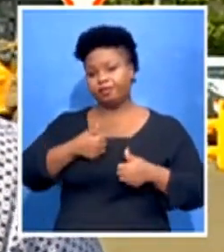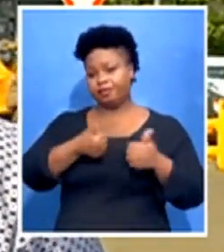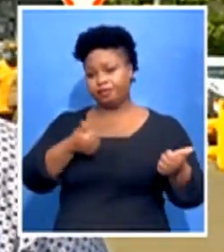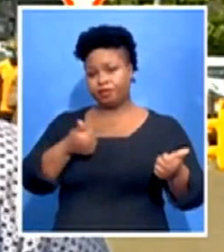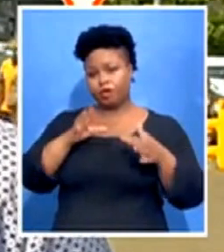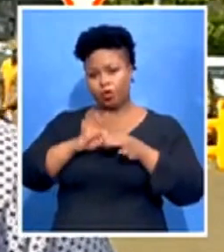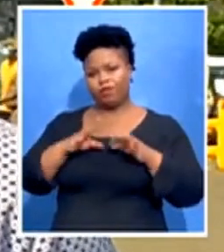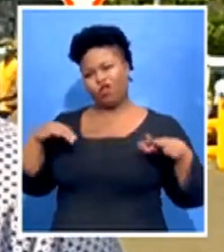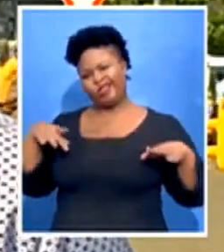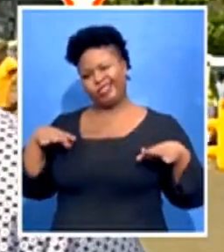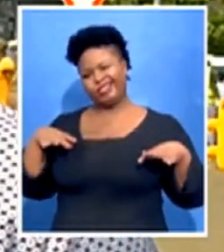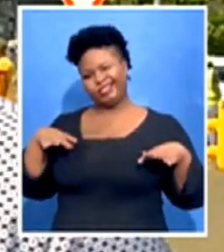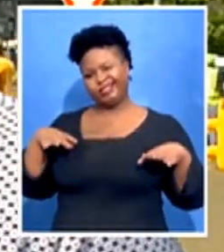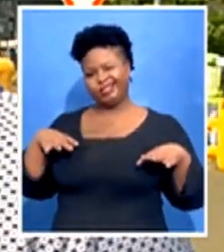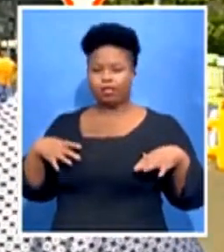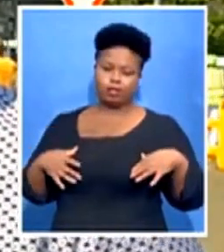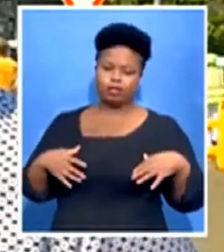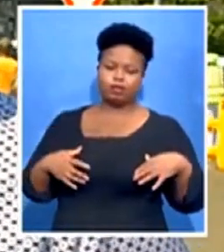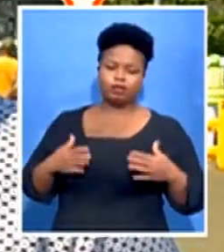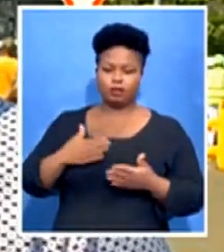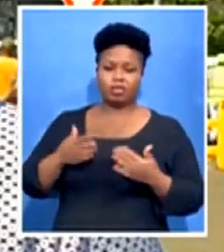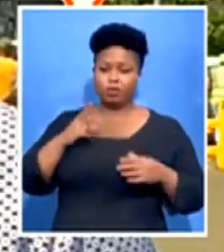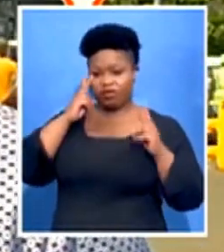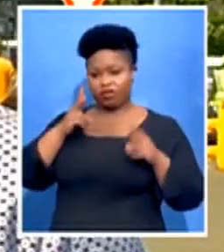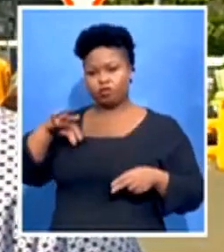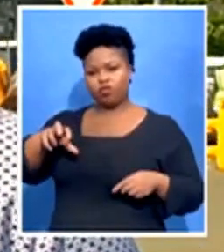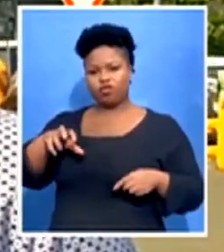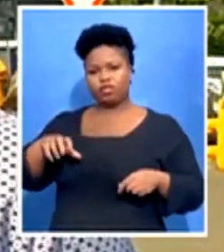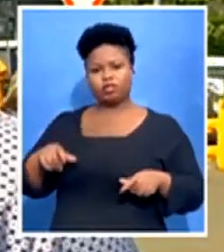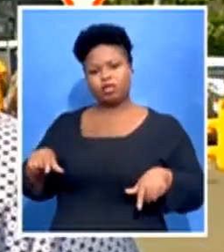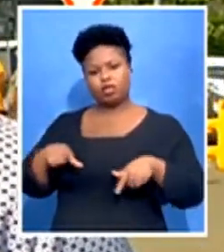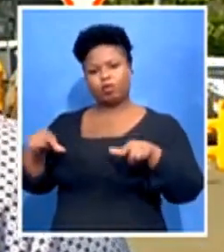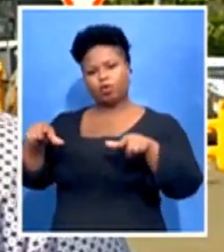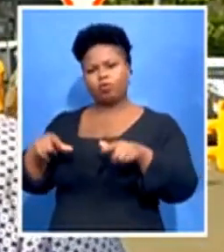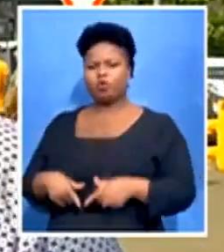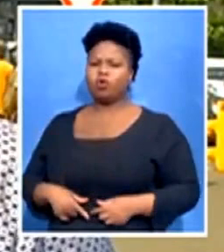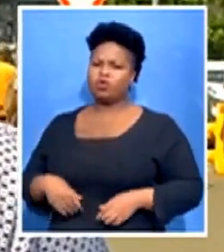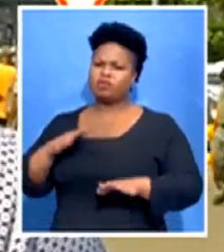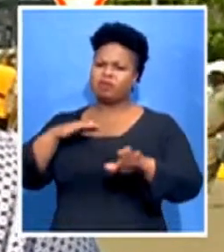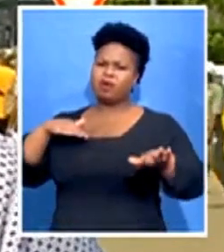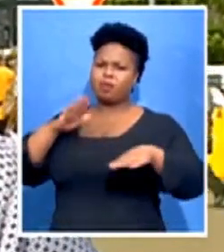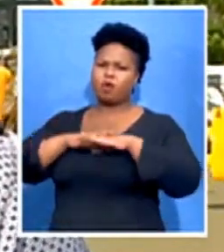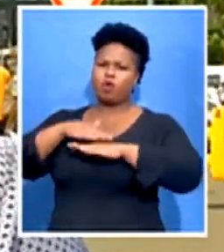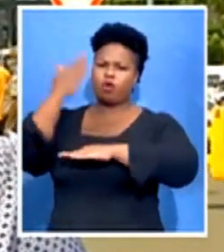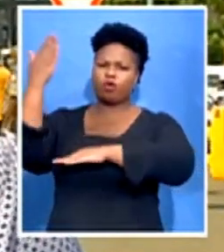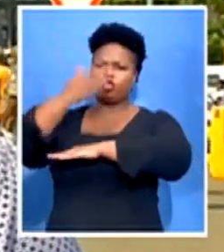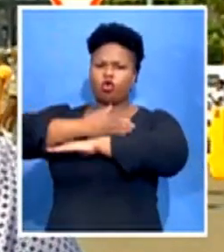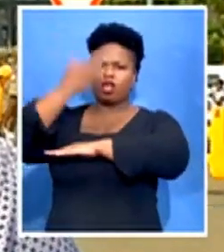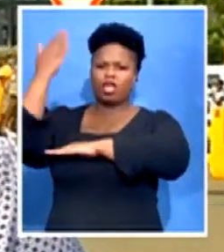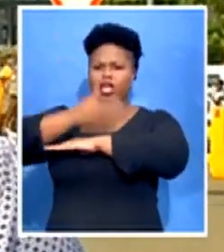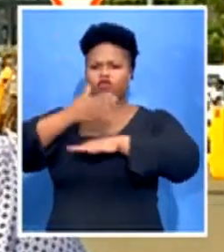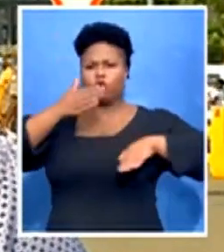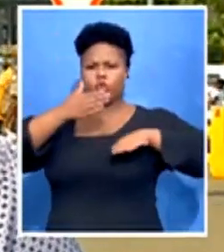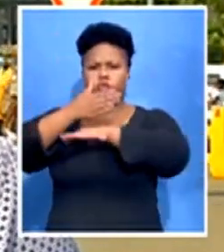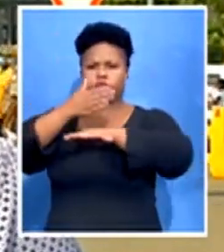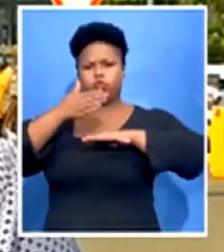makers, you see congestion at the toll gates. But generally, it's been, you know, flowing like a mighty stream,